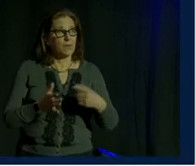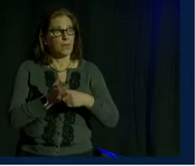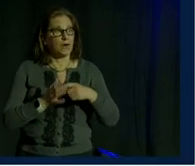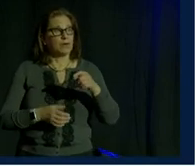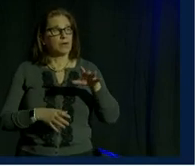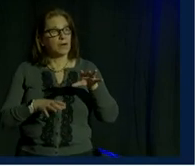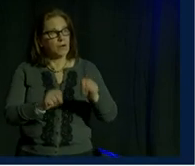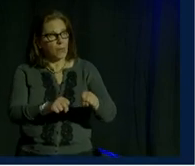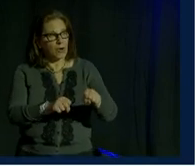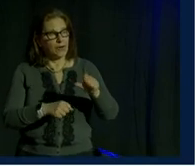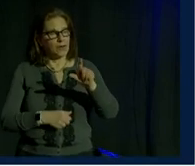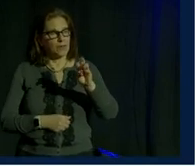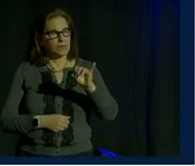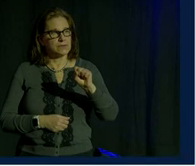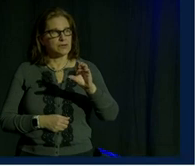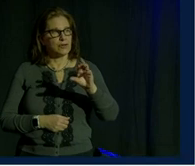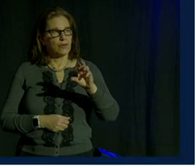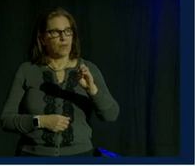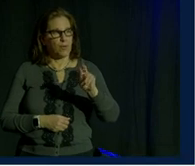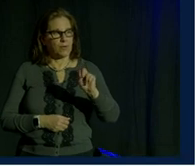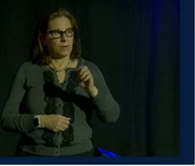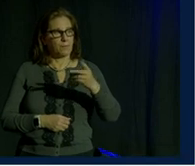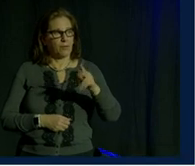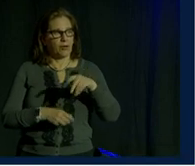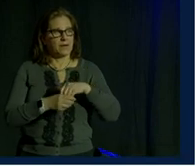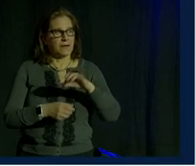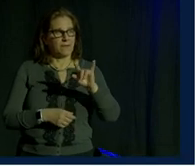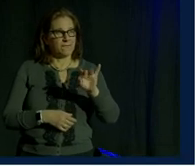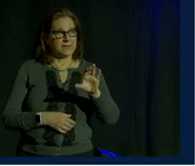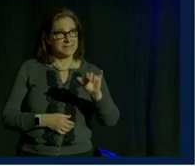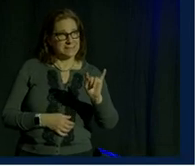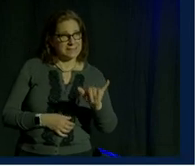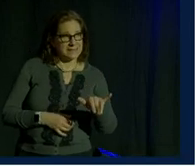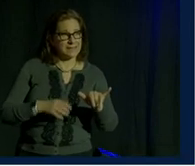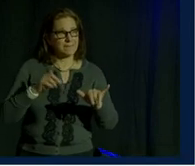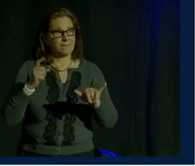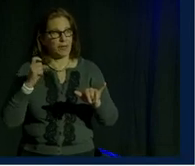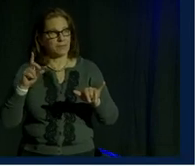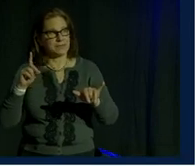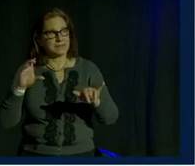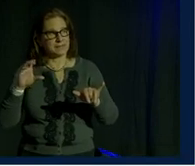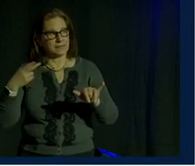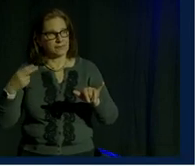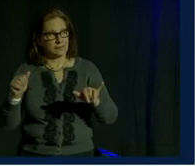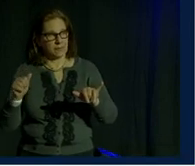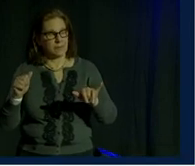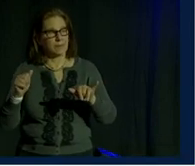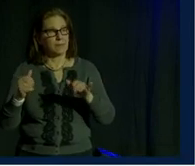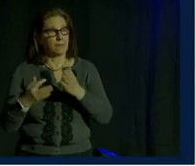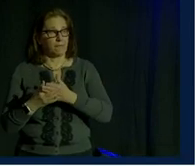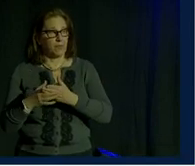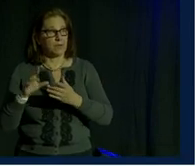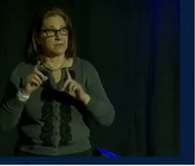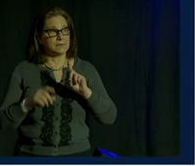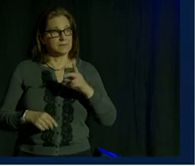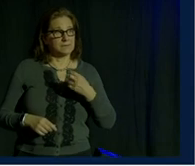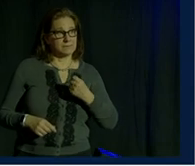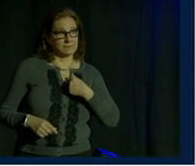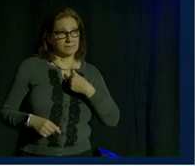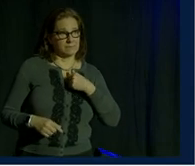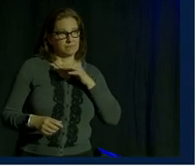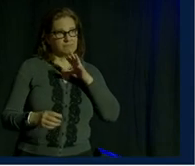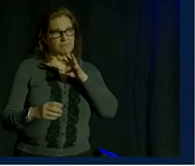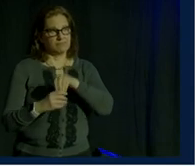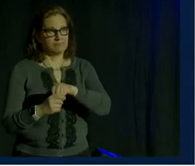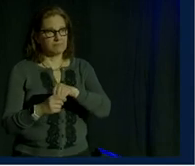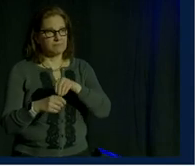which is currently in the DC Housing Authority portfolio. DGS is currently engaged in